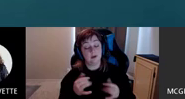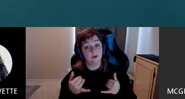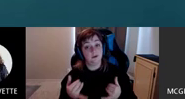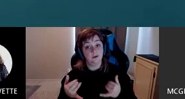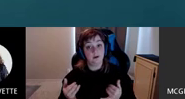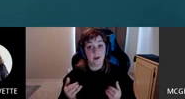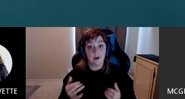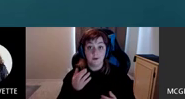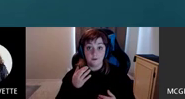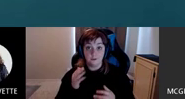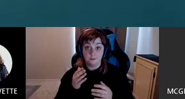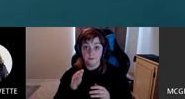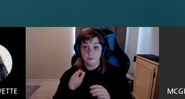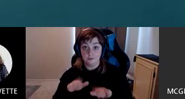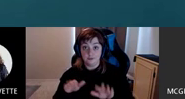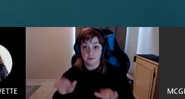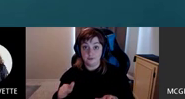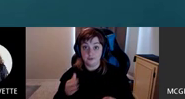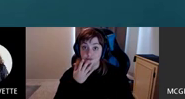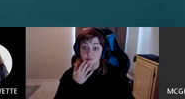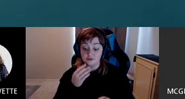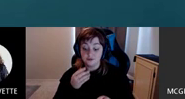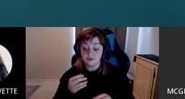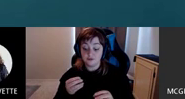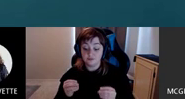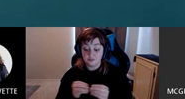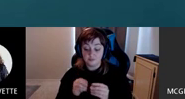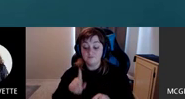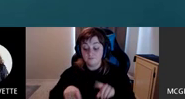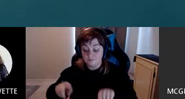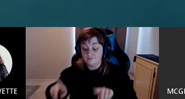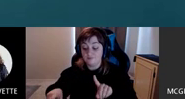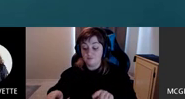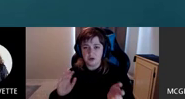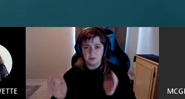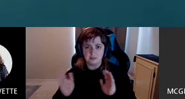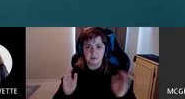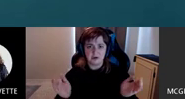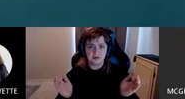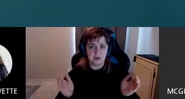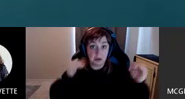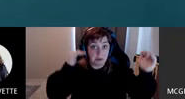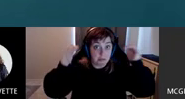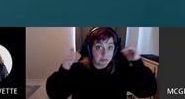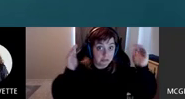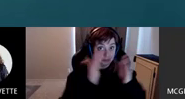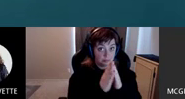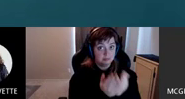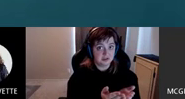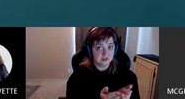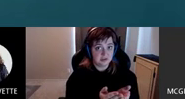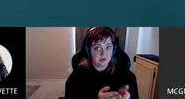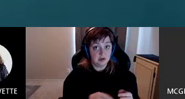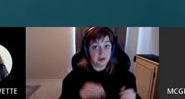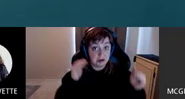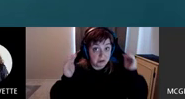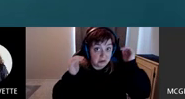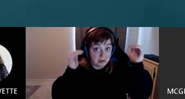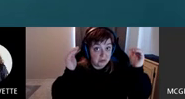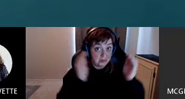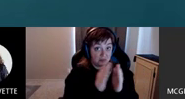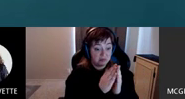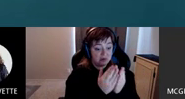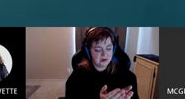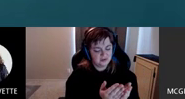in children's books than we are in books written for adults. We still have a long way to go for books written by adults. And the